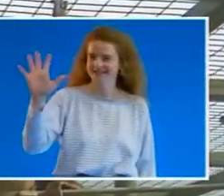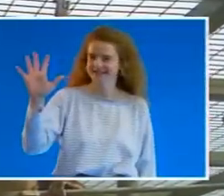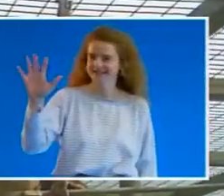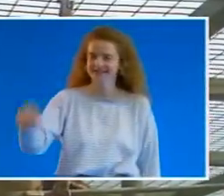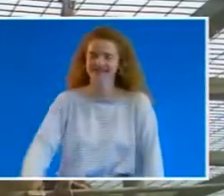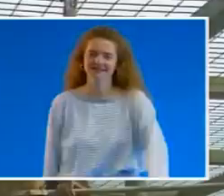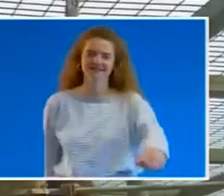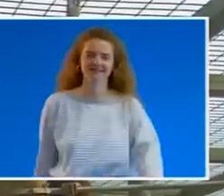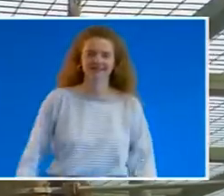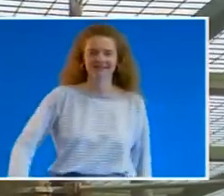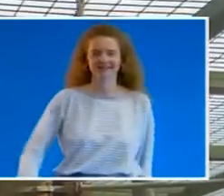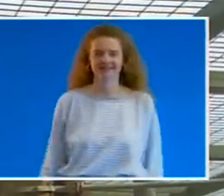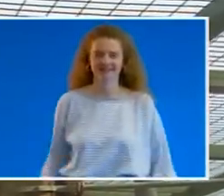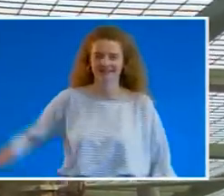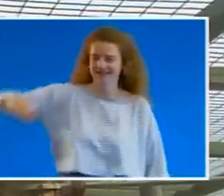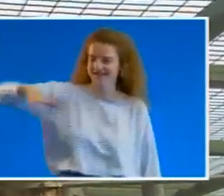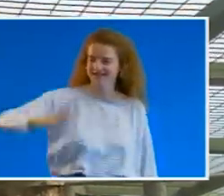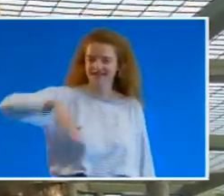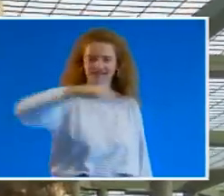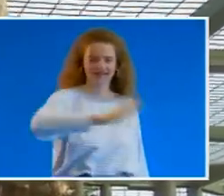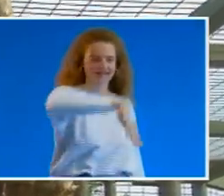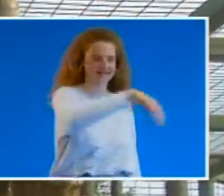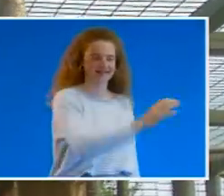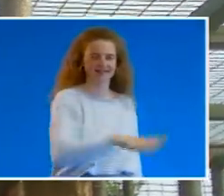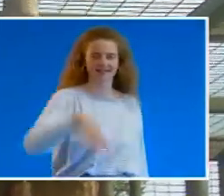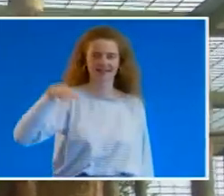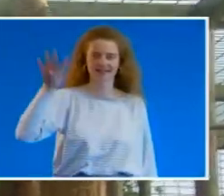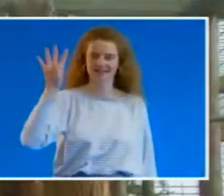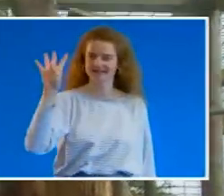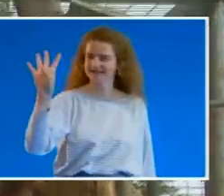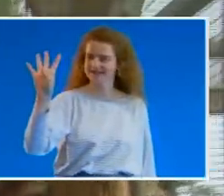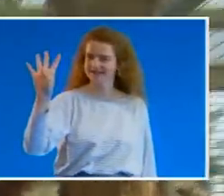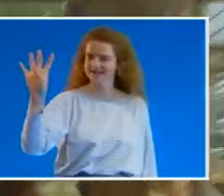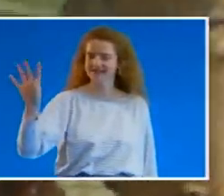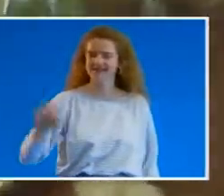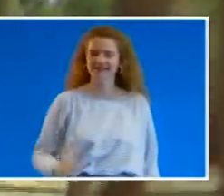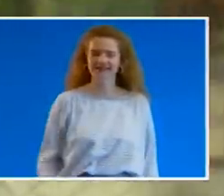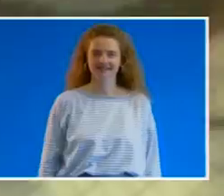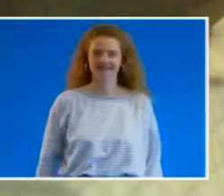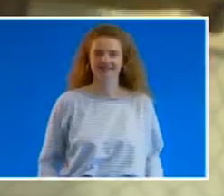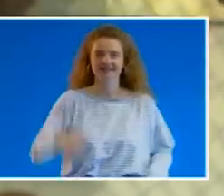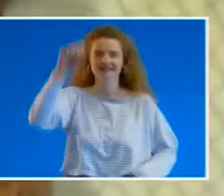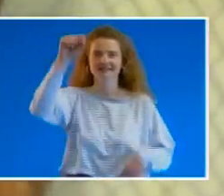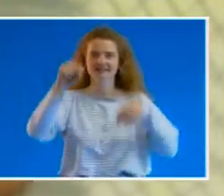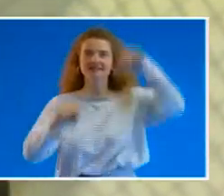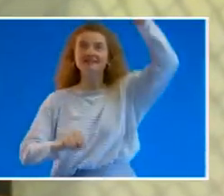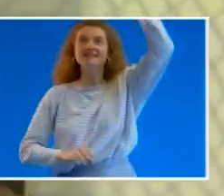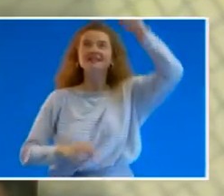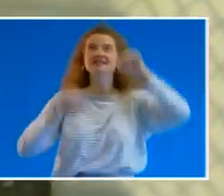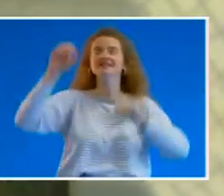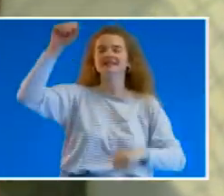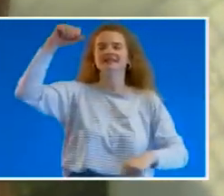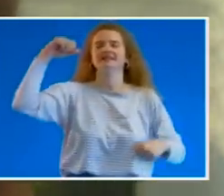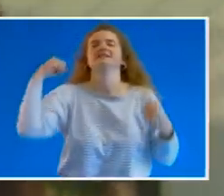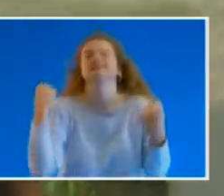Five little monkeys walked along the shore. One went a-sailing, then there were four. Four little monkeys climbed